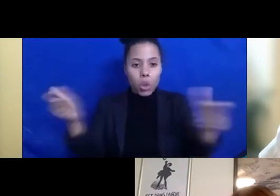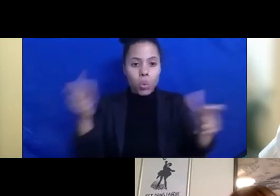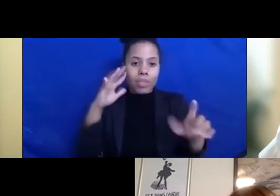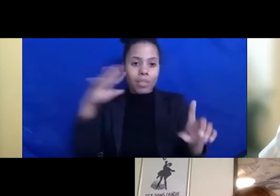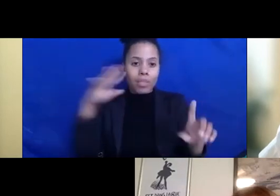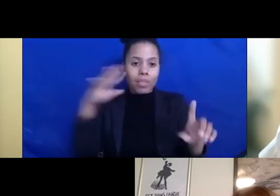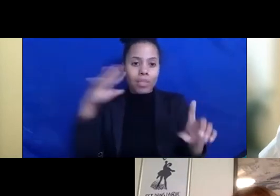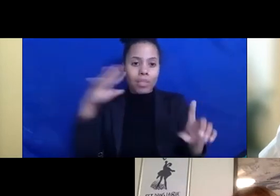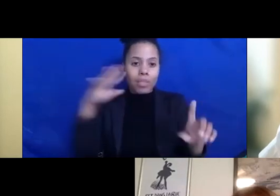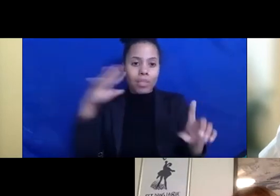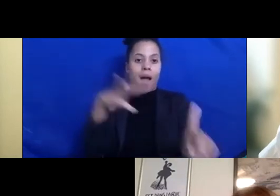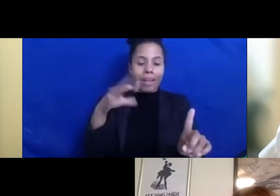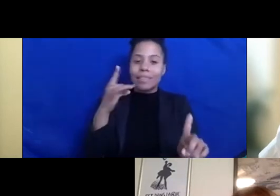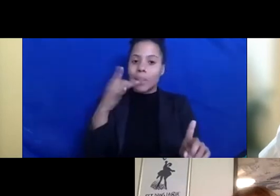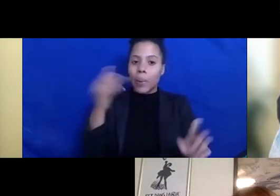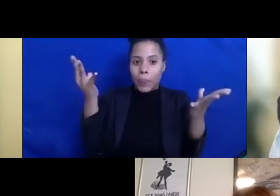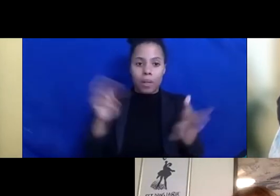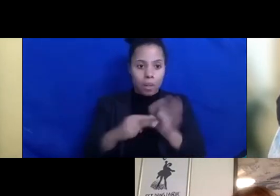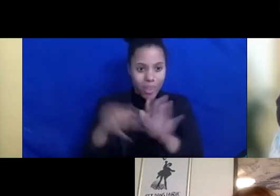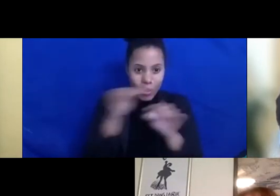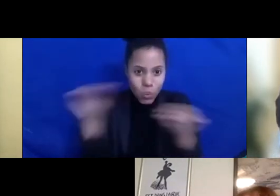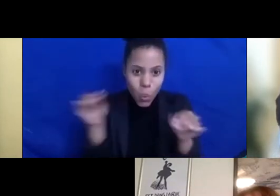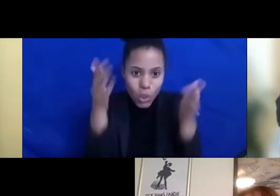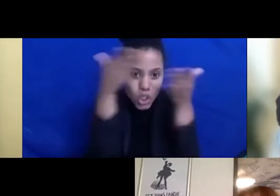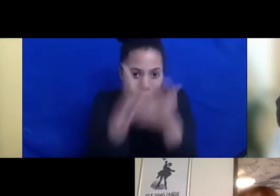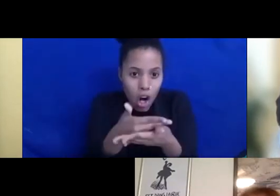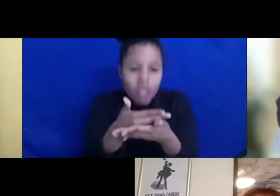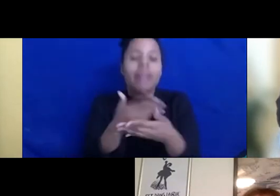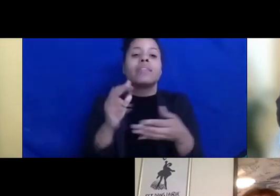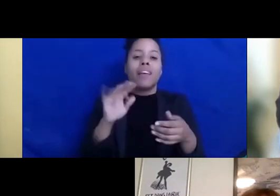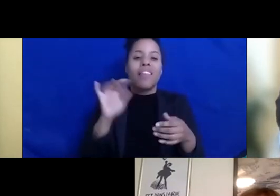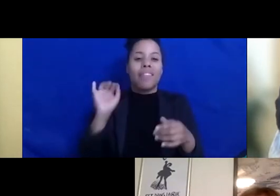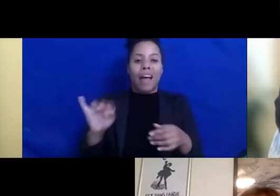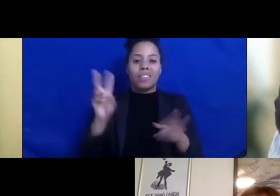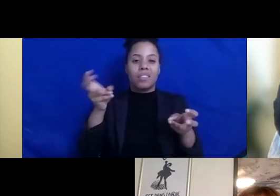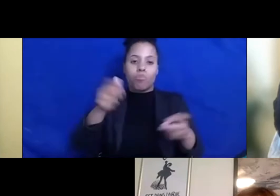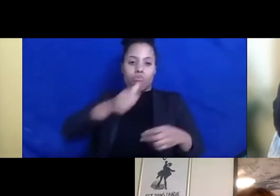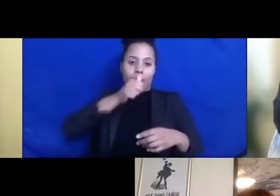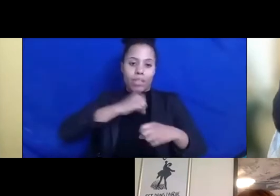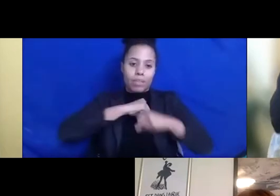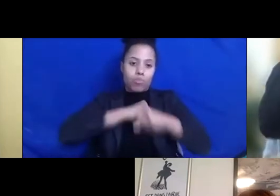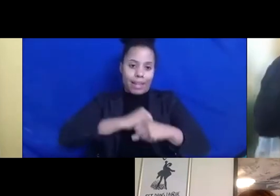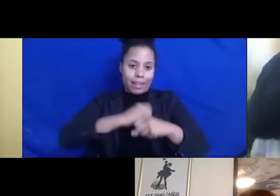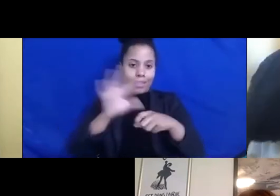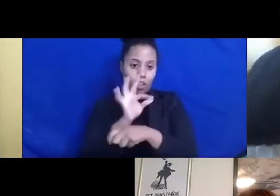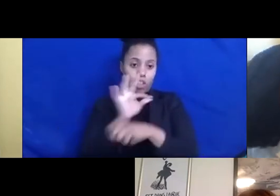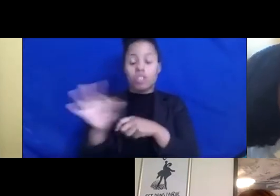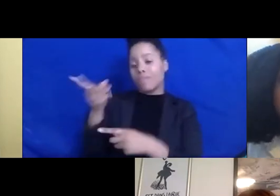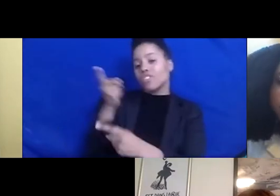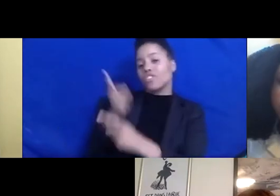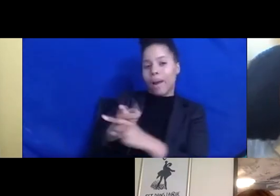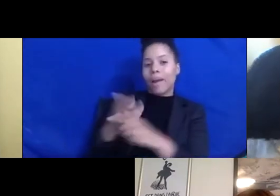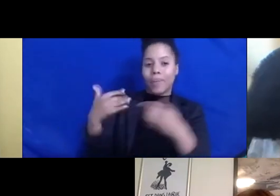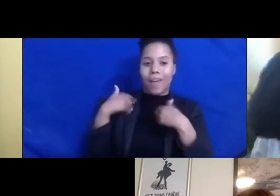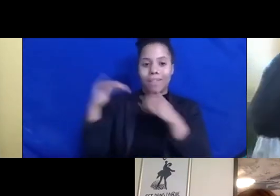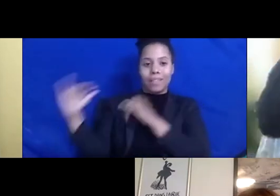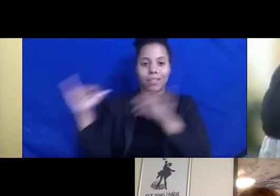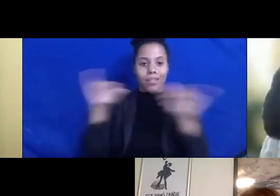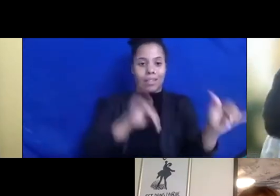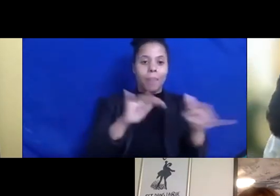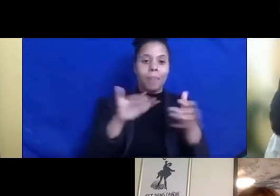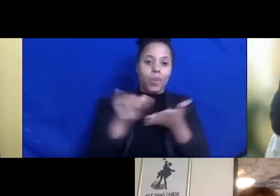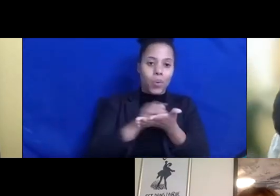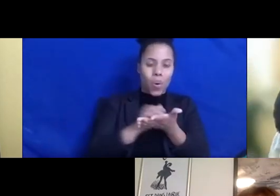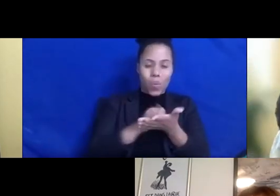that is a sense of, that is a privacy of, you know, that is a privacy protecting function. That's right. We have that in New York, these